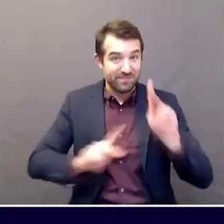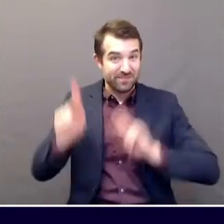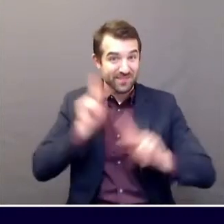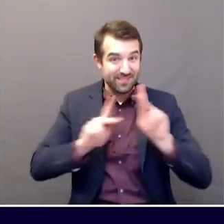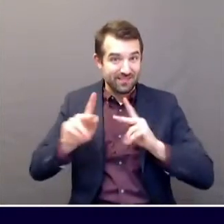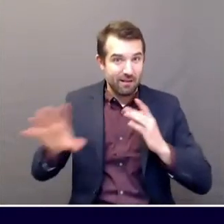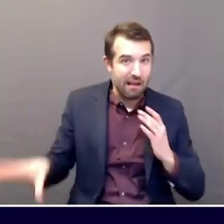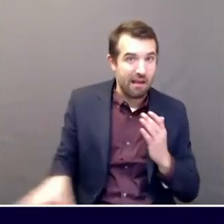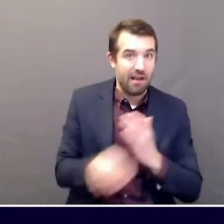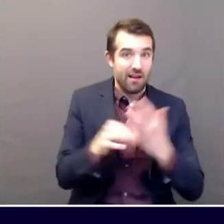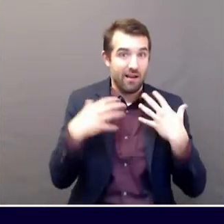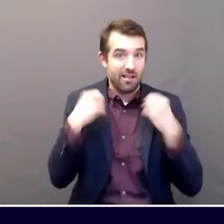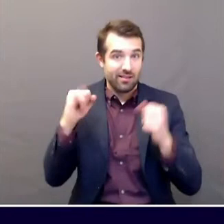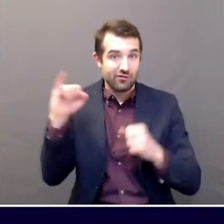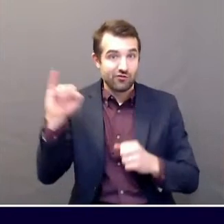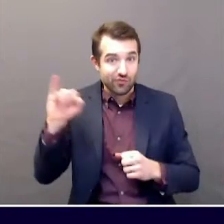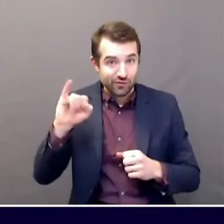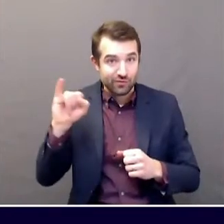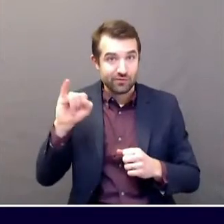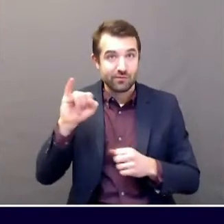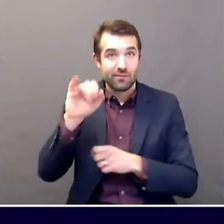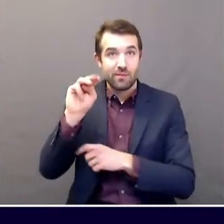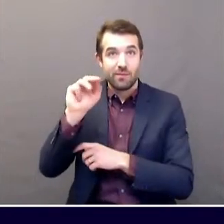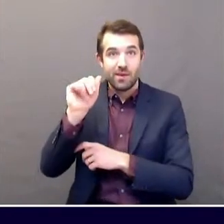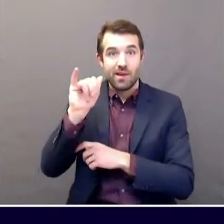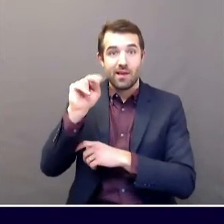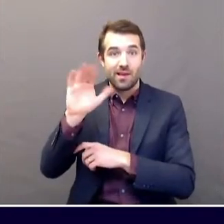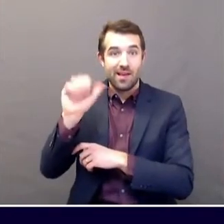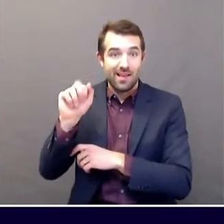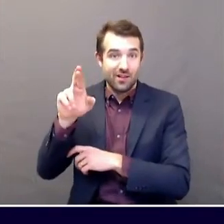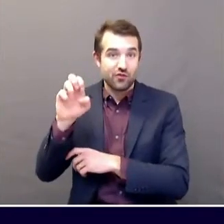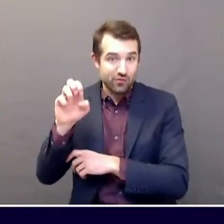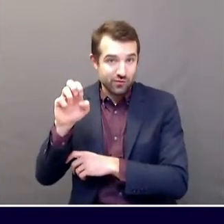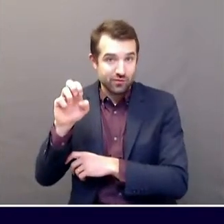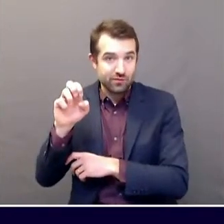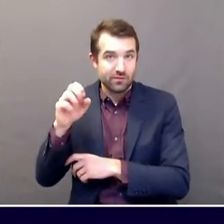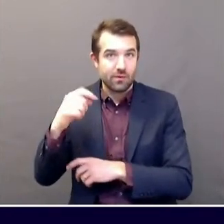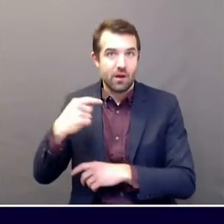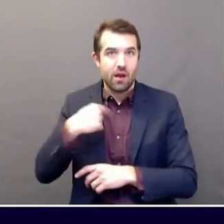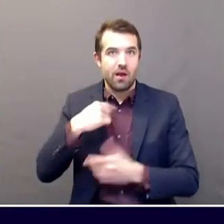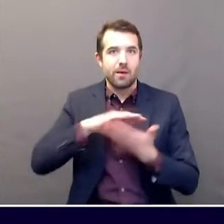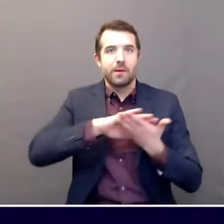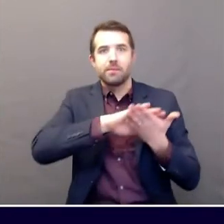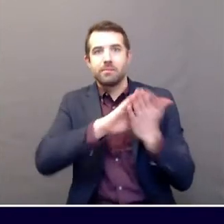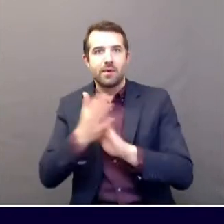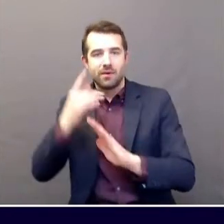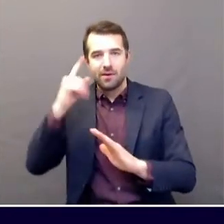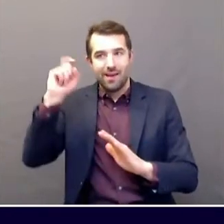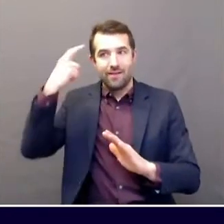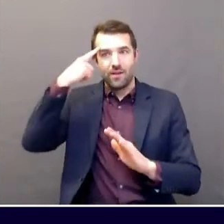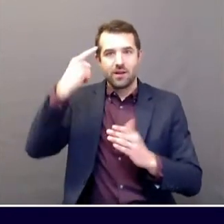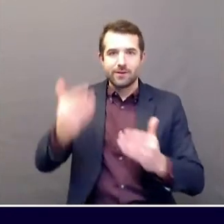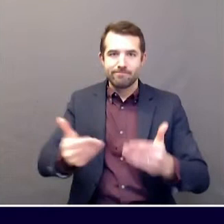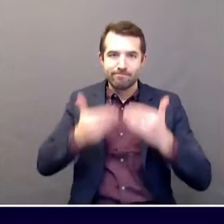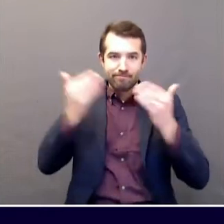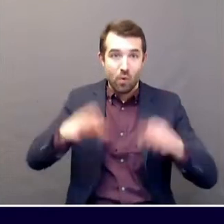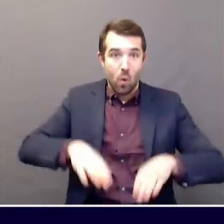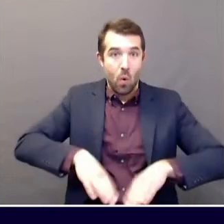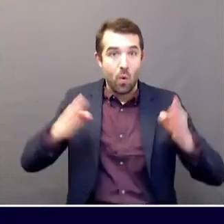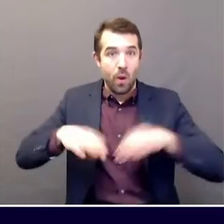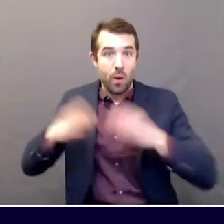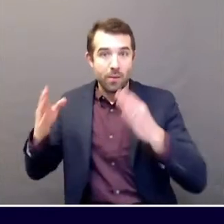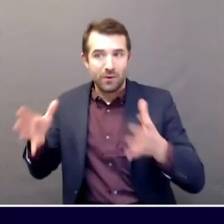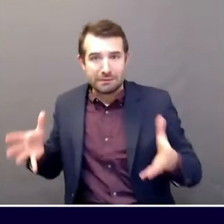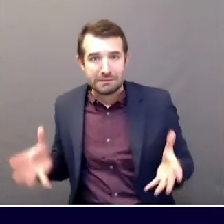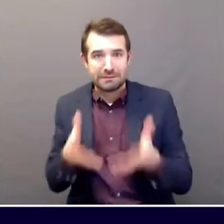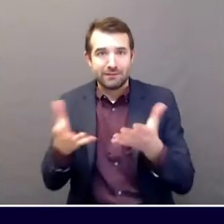on day one of my administration. Now, with the open special enrollment period fast approaching, I encourage